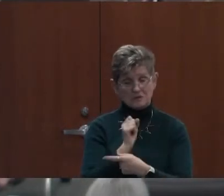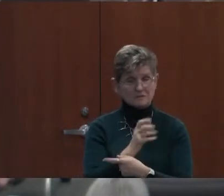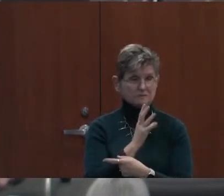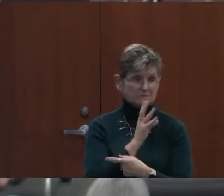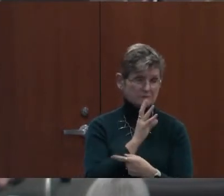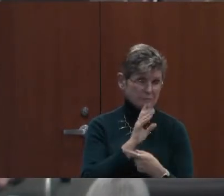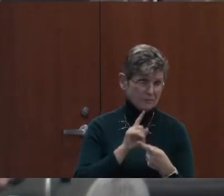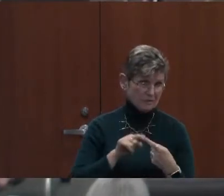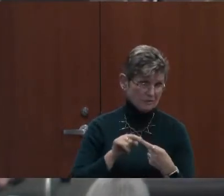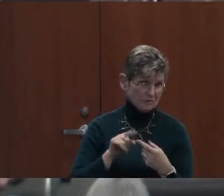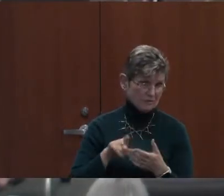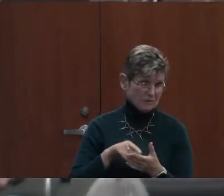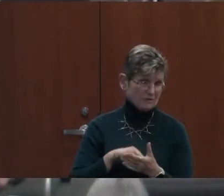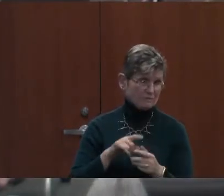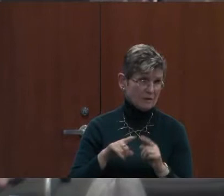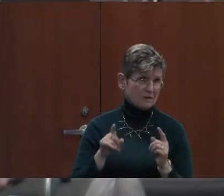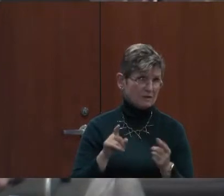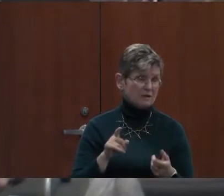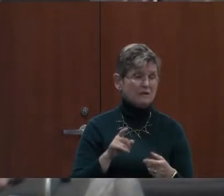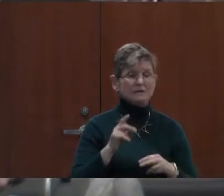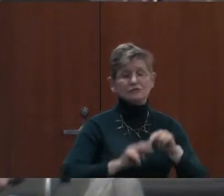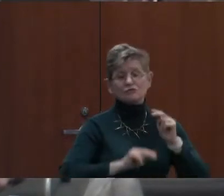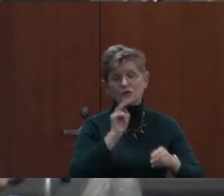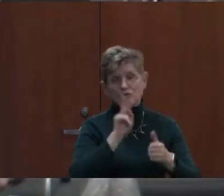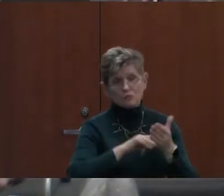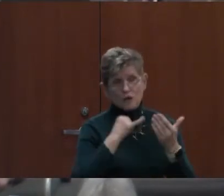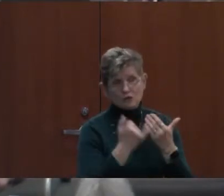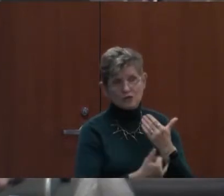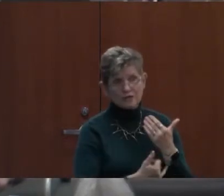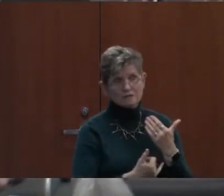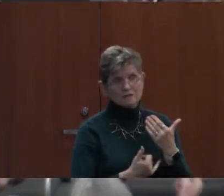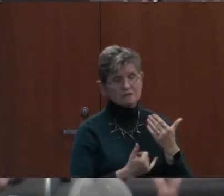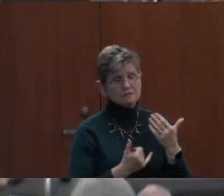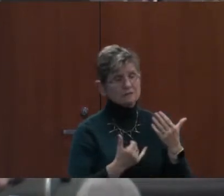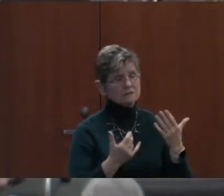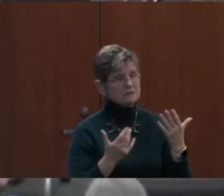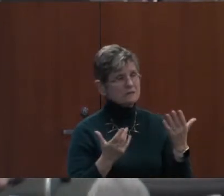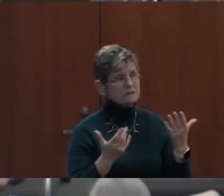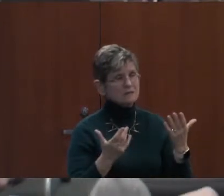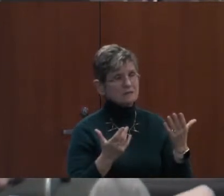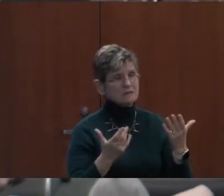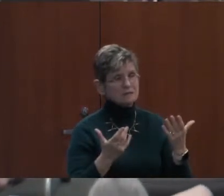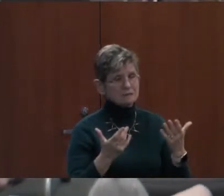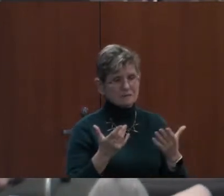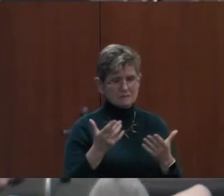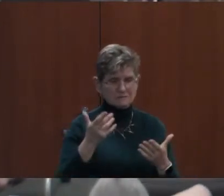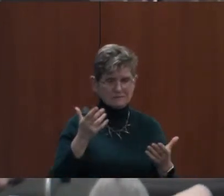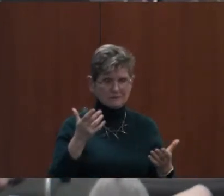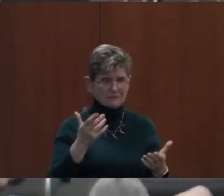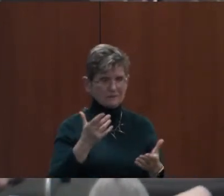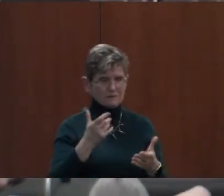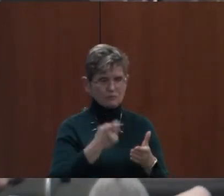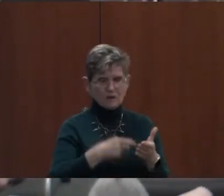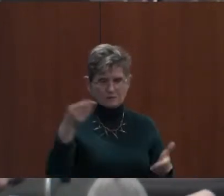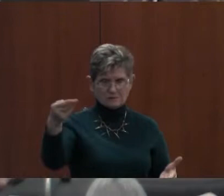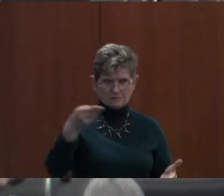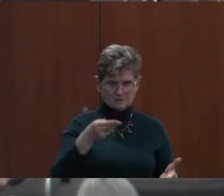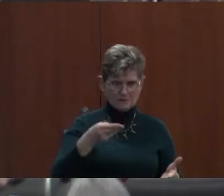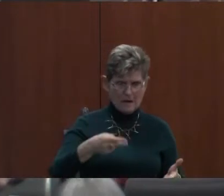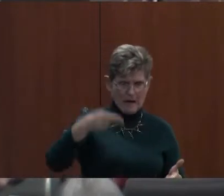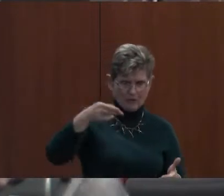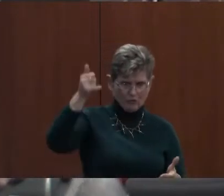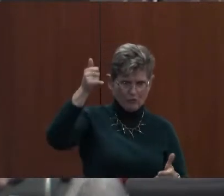but in Rob's construction projects, we've seen some come in higher than we thought, and we've seen some come in lower than we